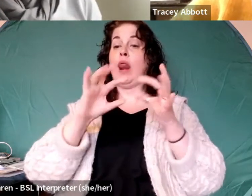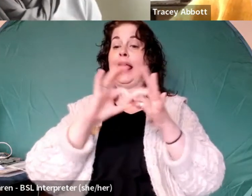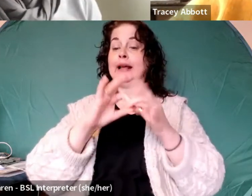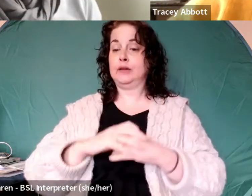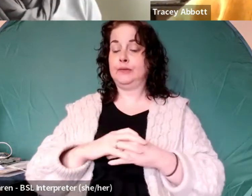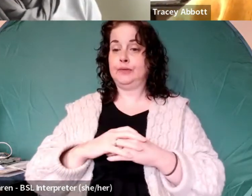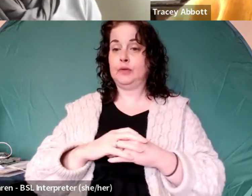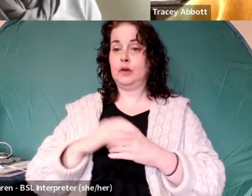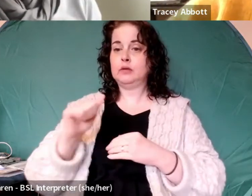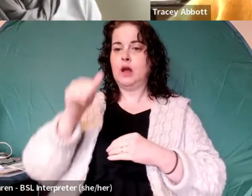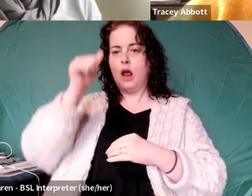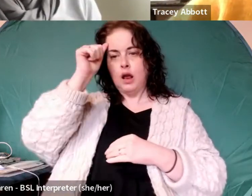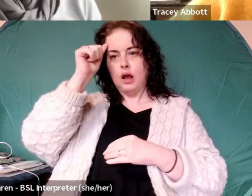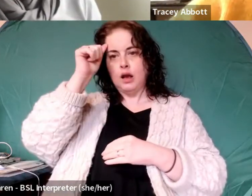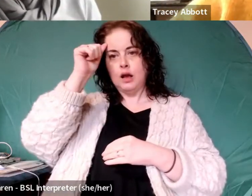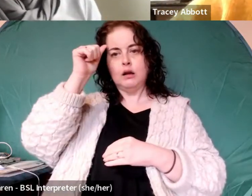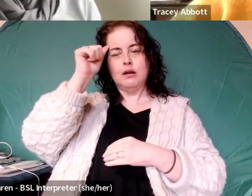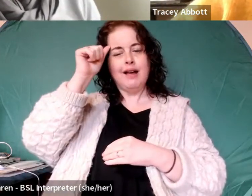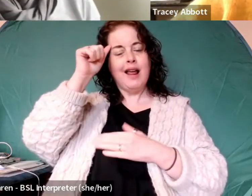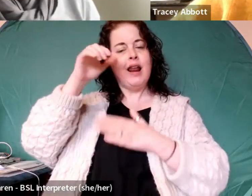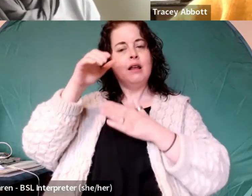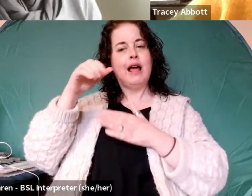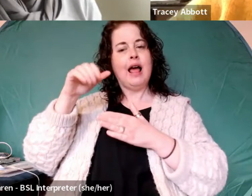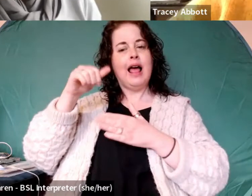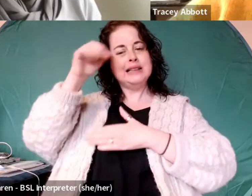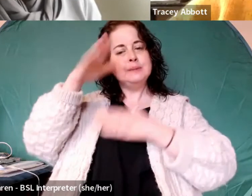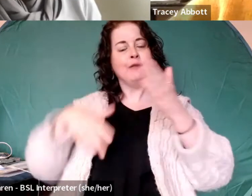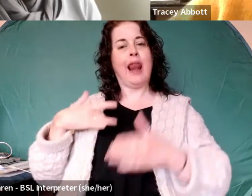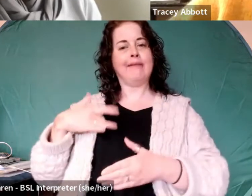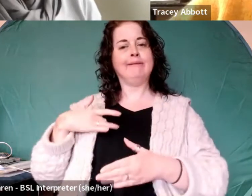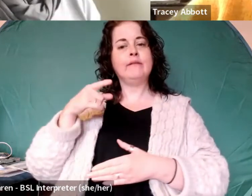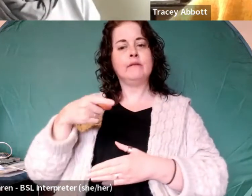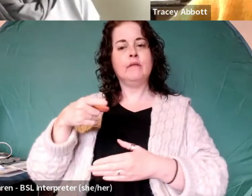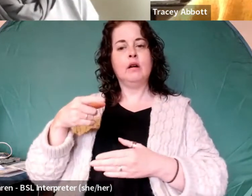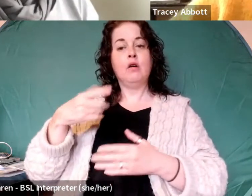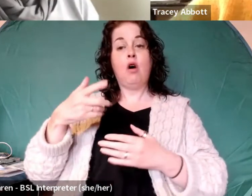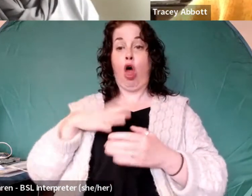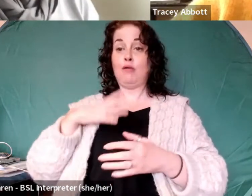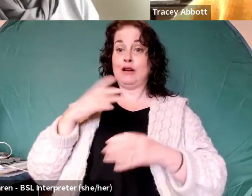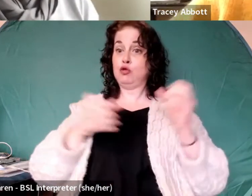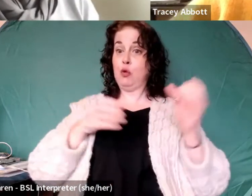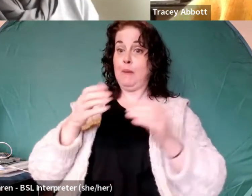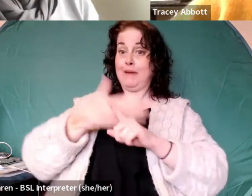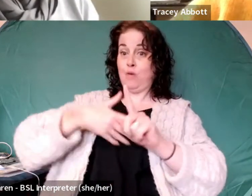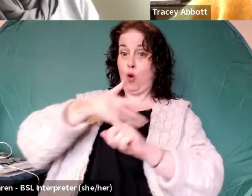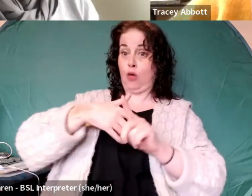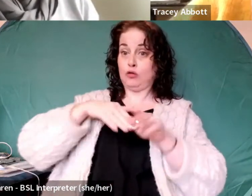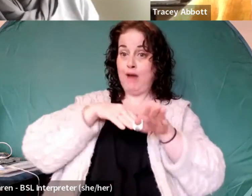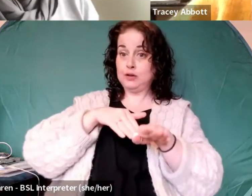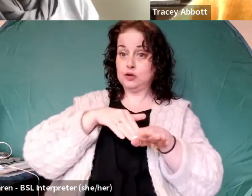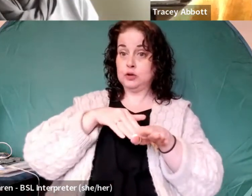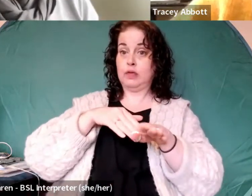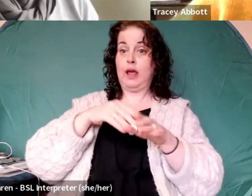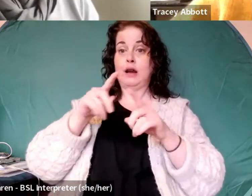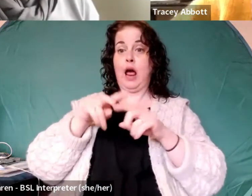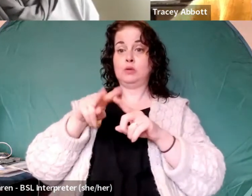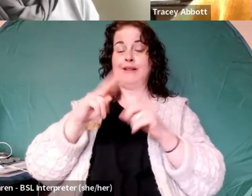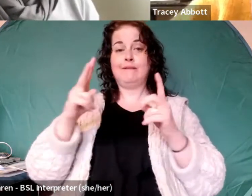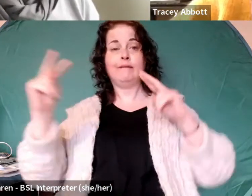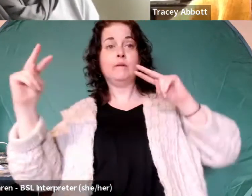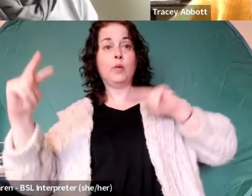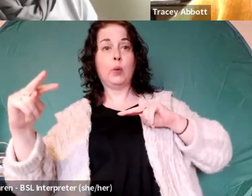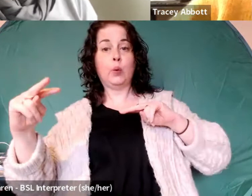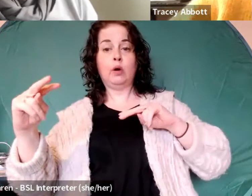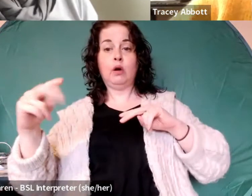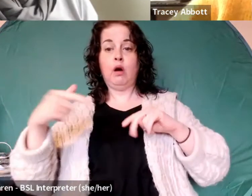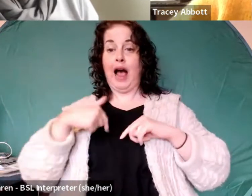that lived experience makes such a big difference. So you were already in recruitment, and you stayed in recruitment. You're just looking at it through a different lens. I